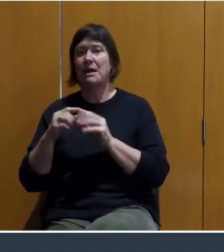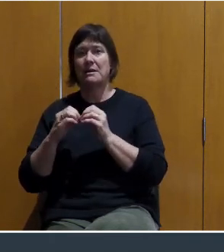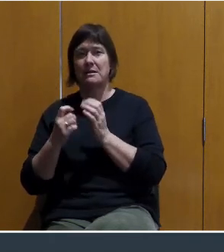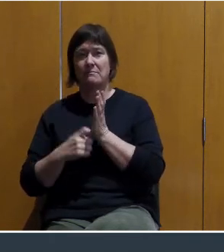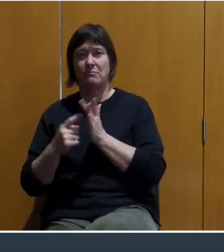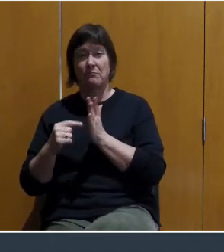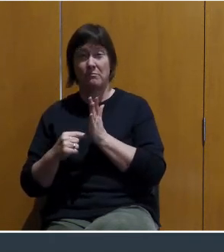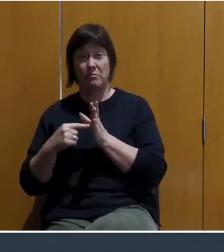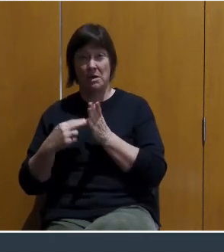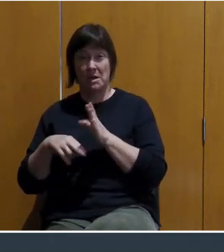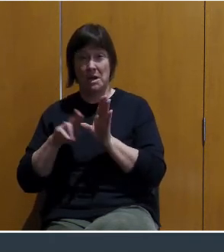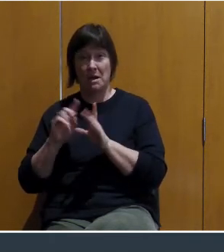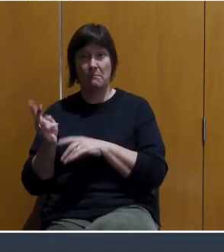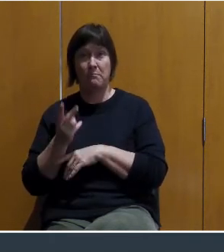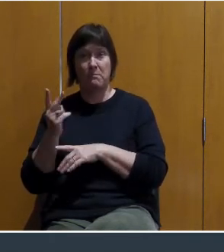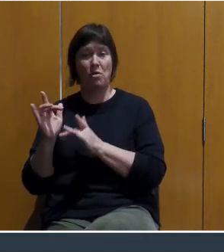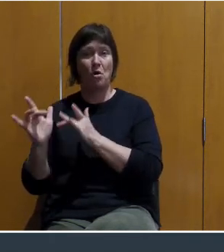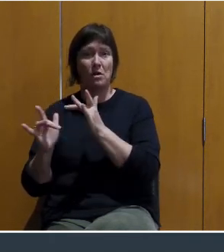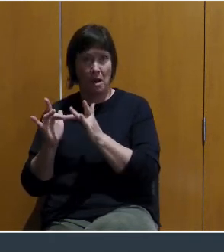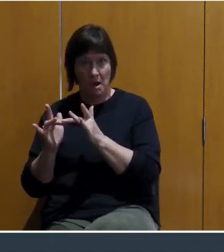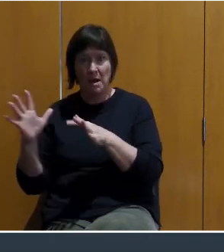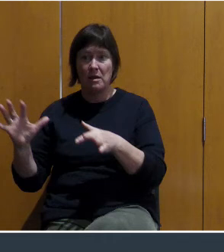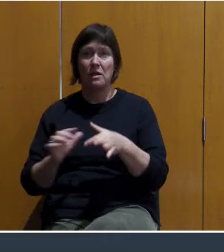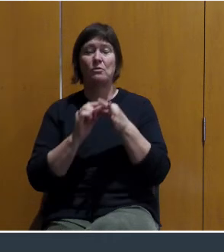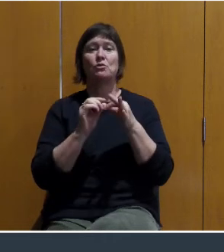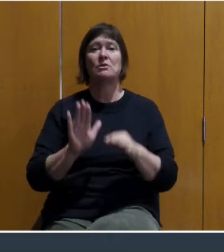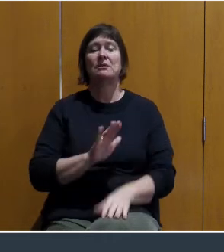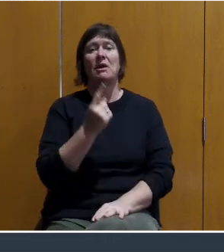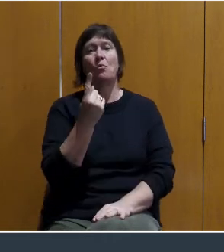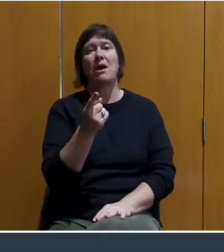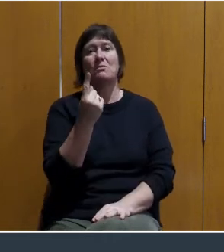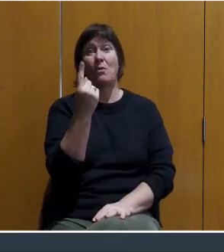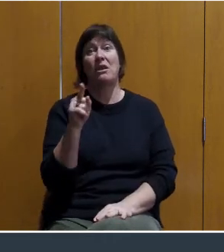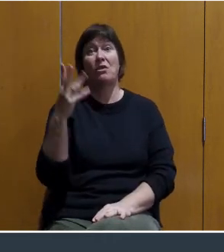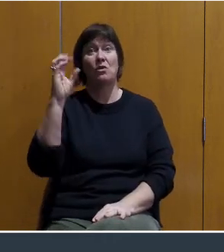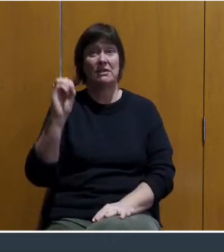we'll adjourn until they're able to join us at around 1:30. Thank you.